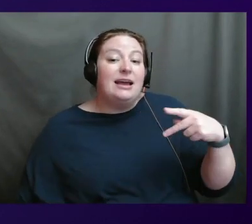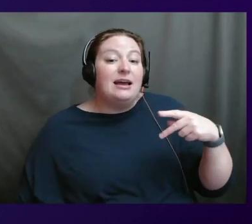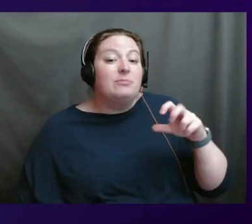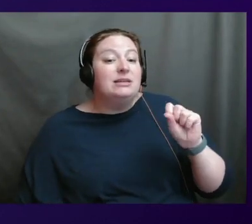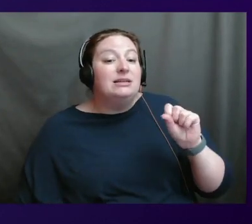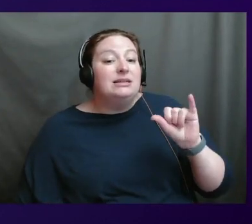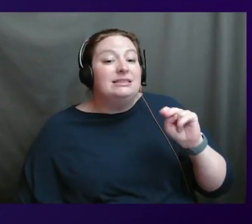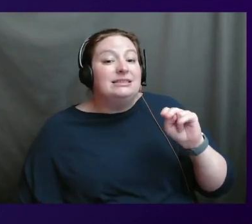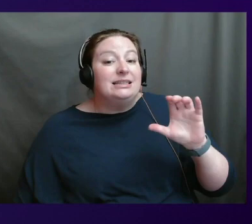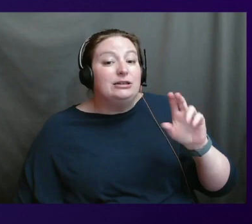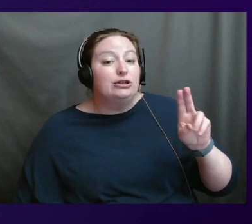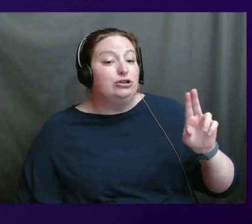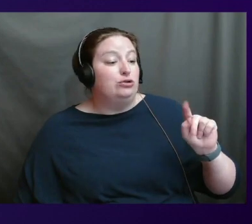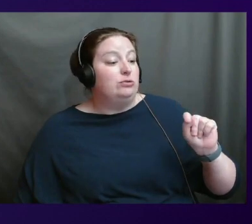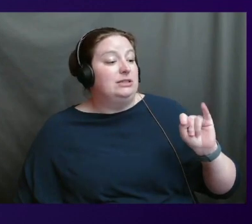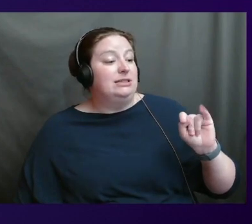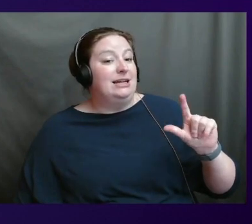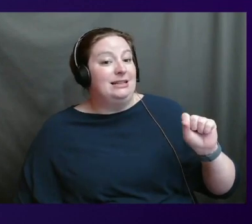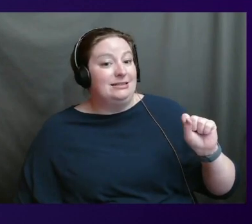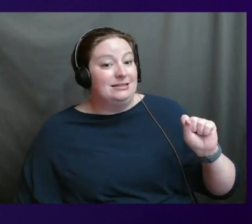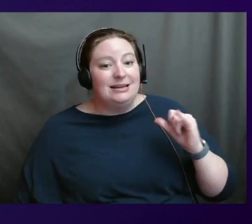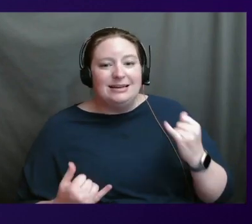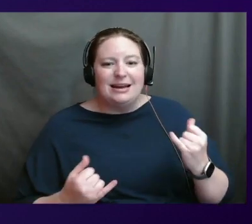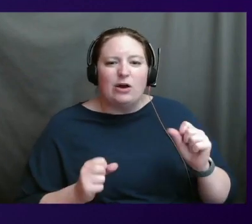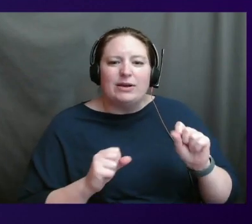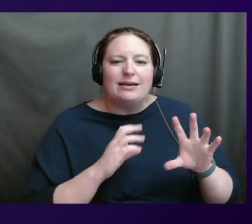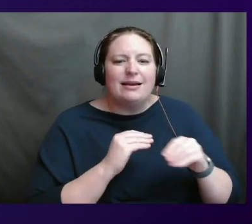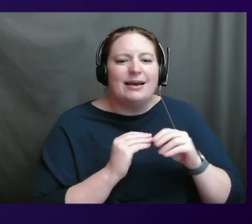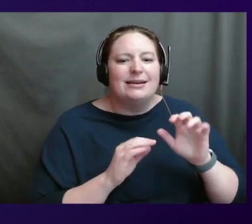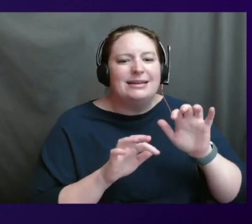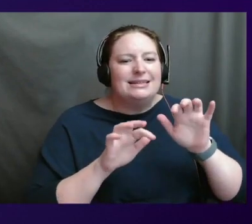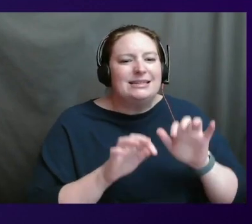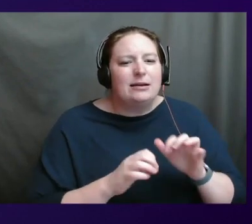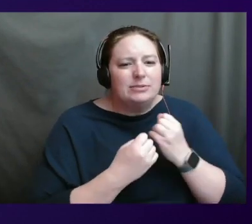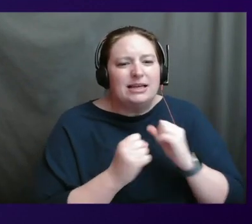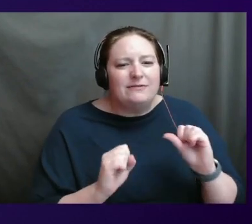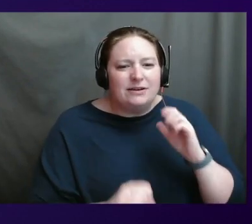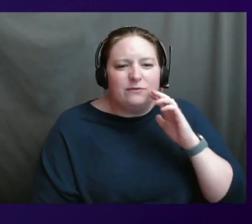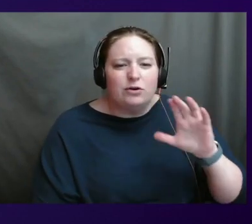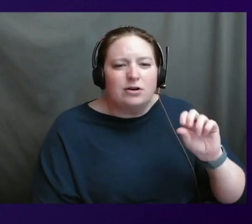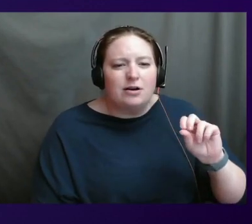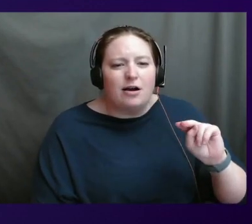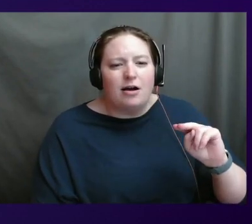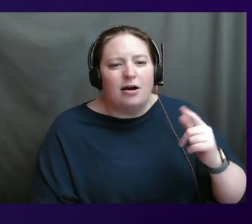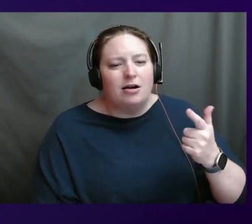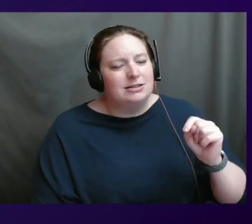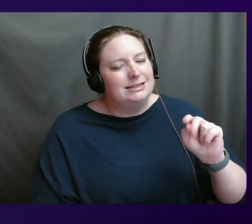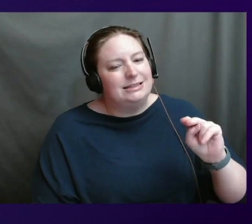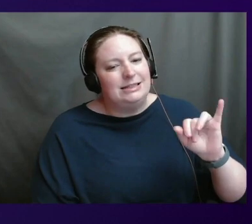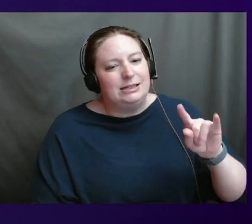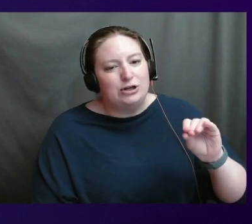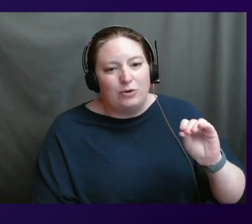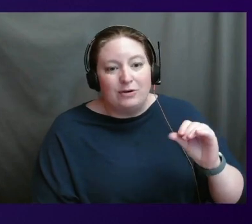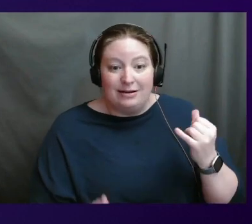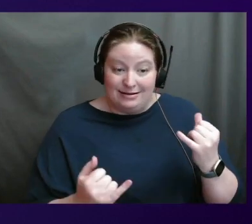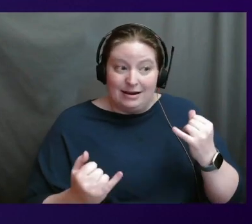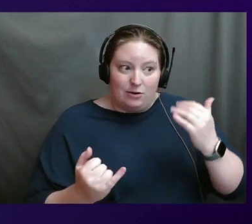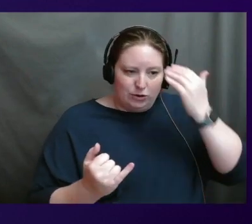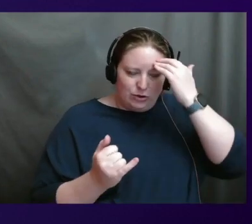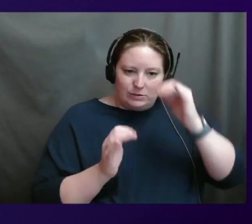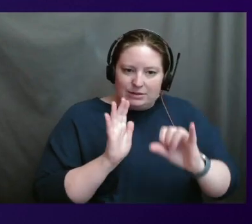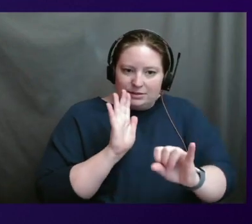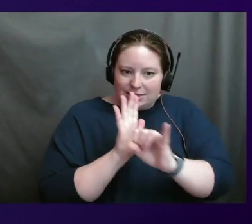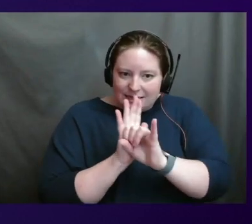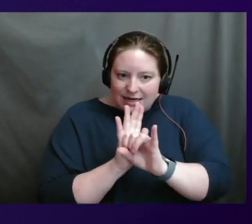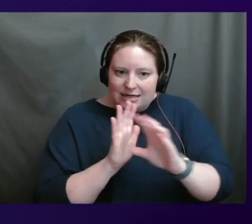now have a way to provide type safety for AppSync's Cognito integration. So now it knows that there's an identity and a sub